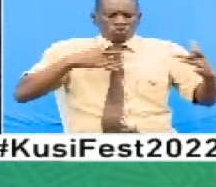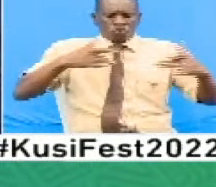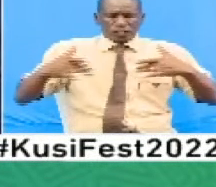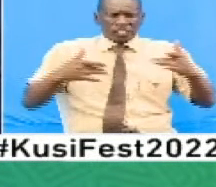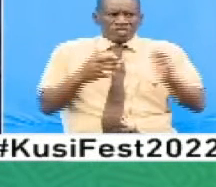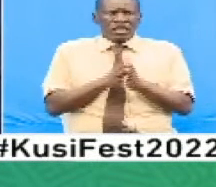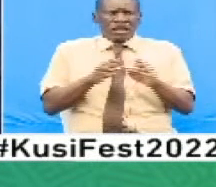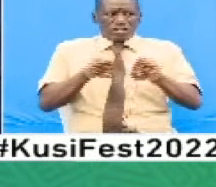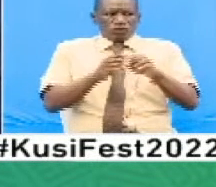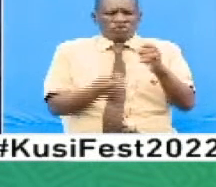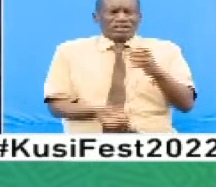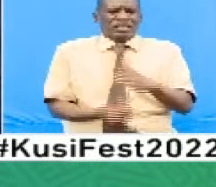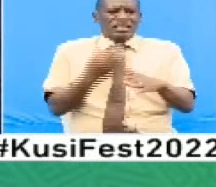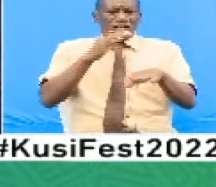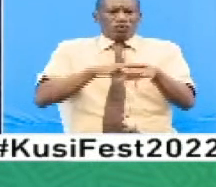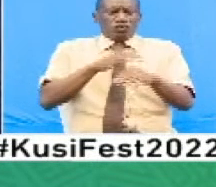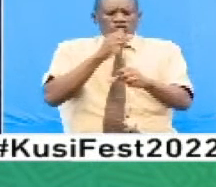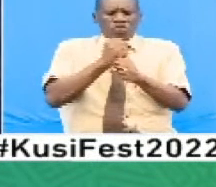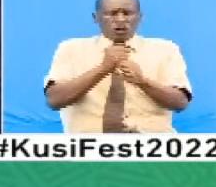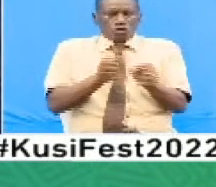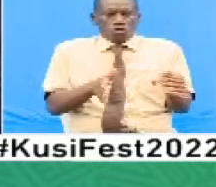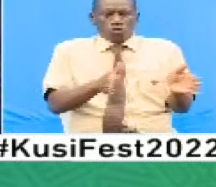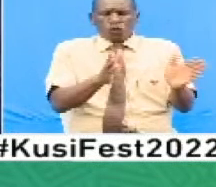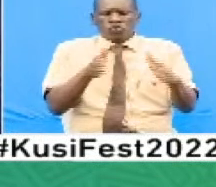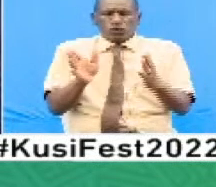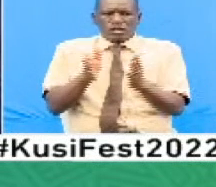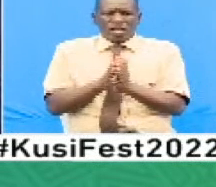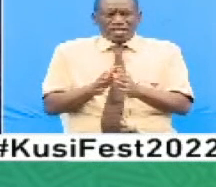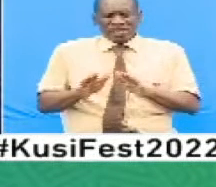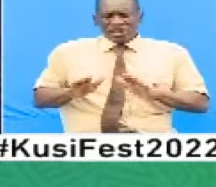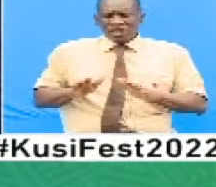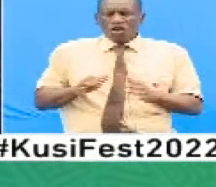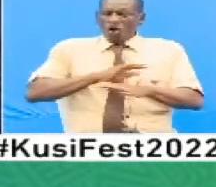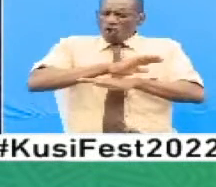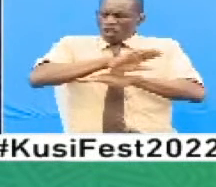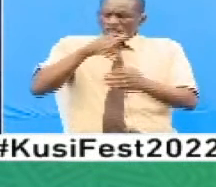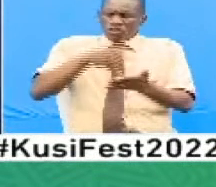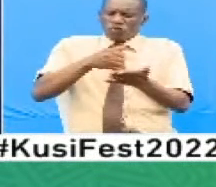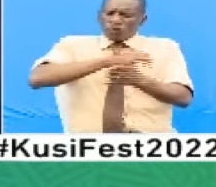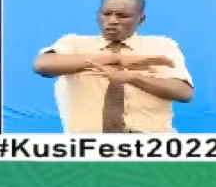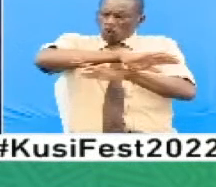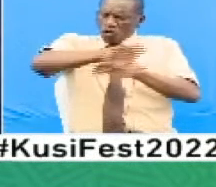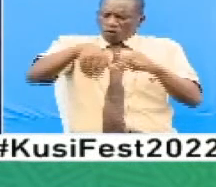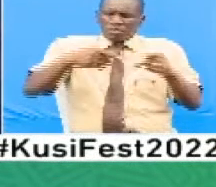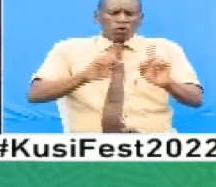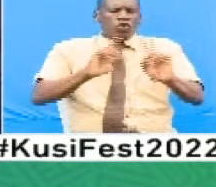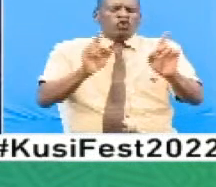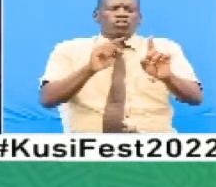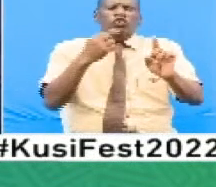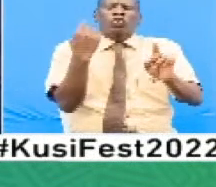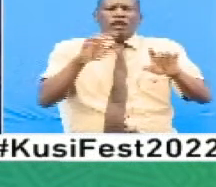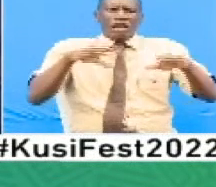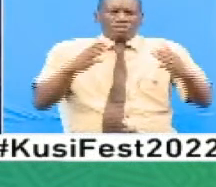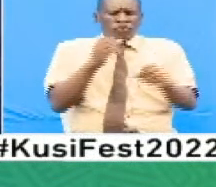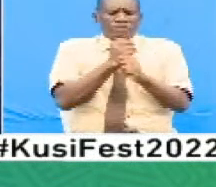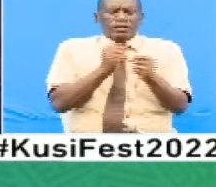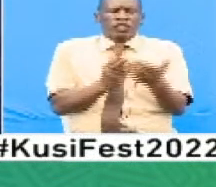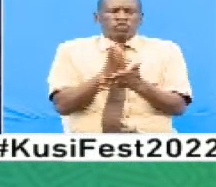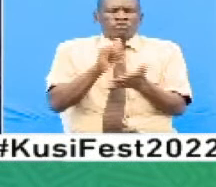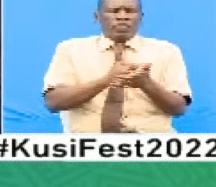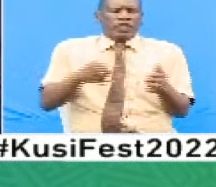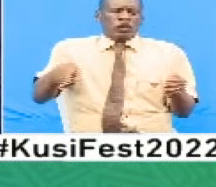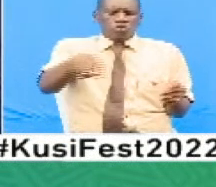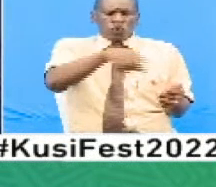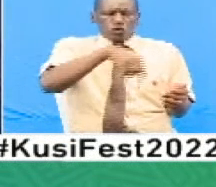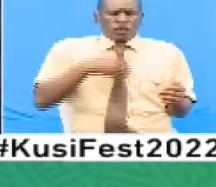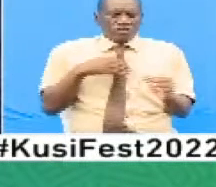and creating decent work opportunities and leaving no one behind. It's not just about ensuring that we have